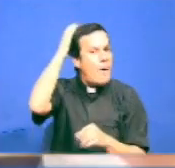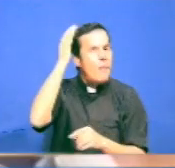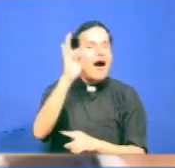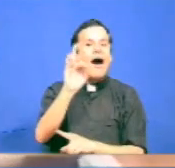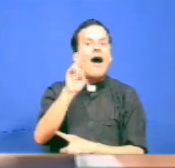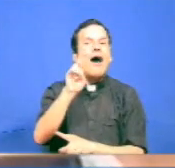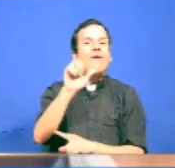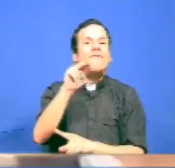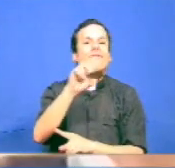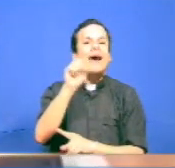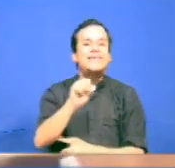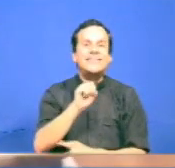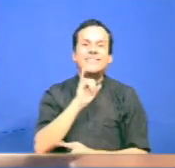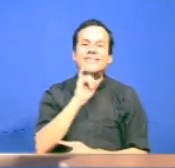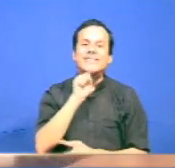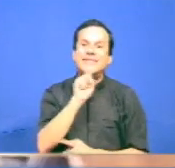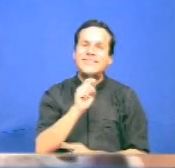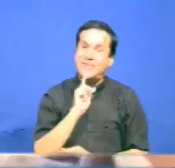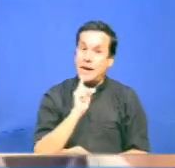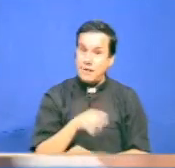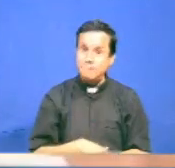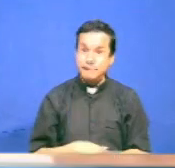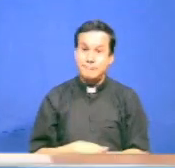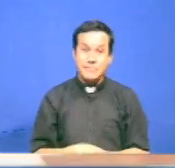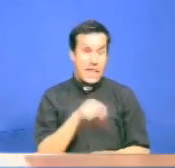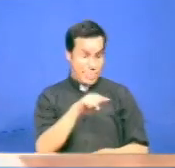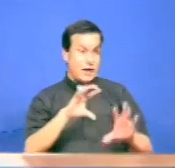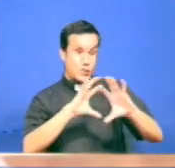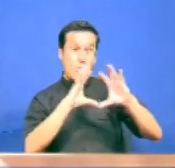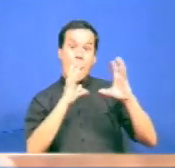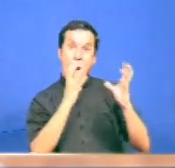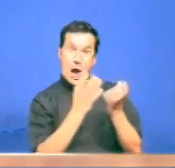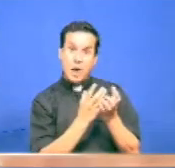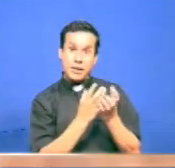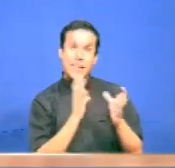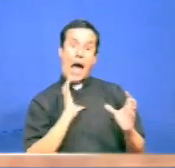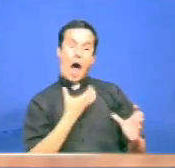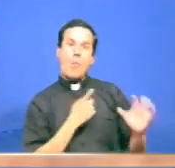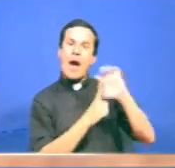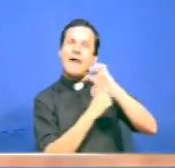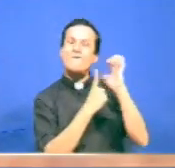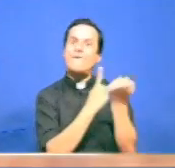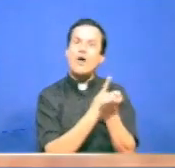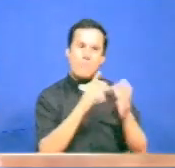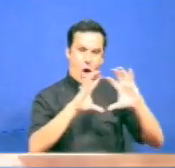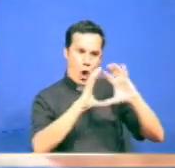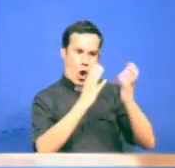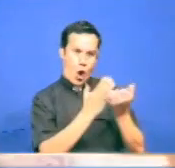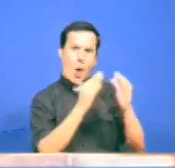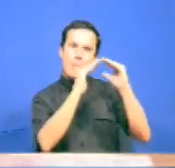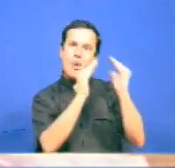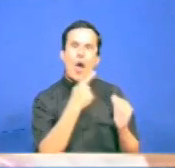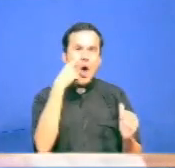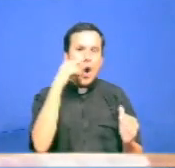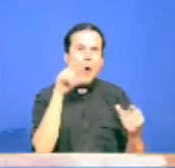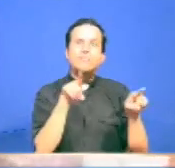He says, this is our common home, we must take care of it. Let's share in taking care of it, and more so